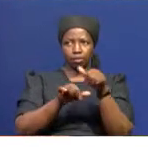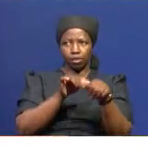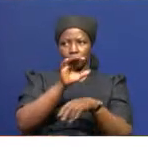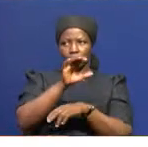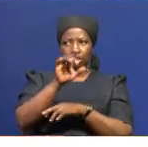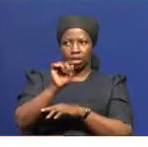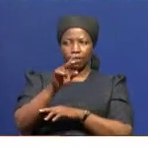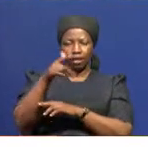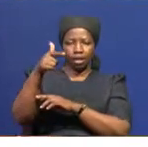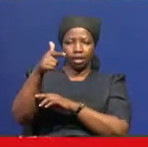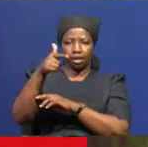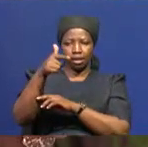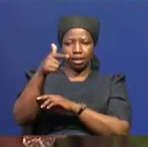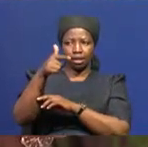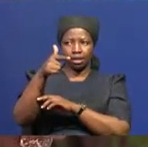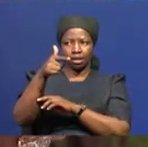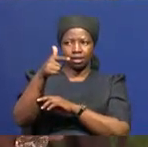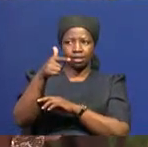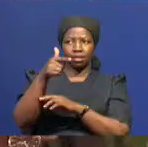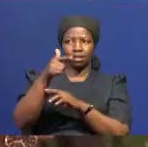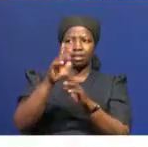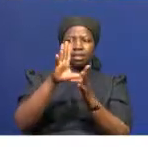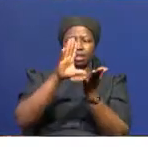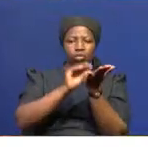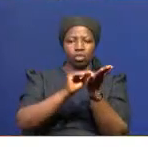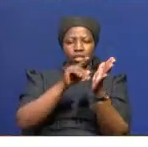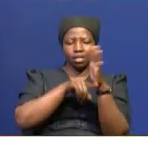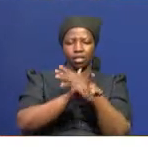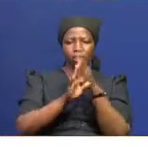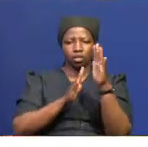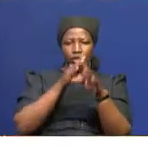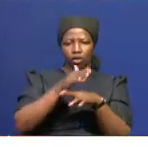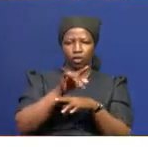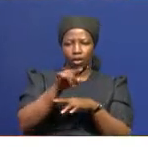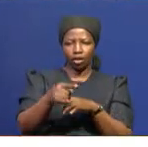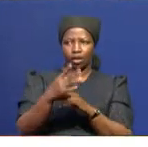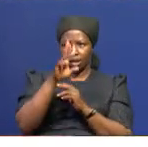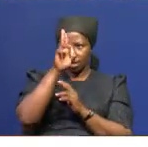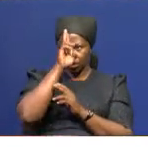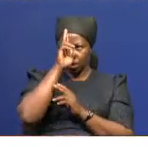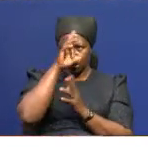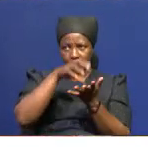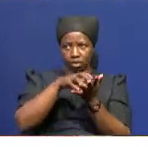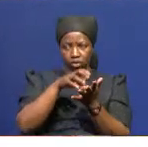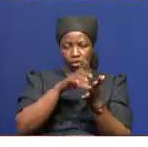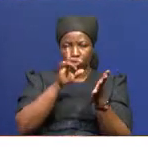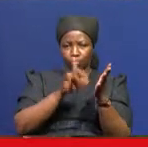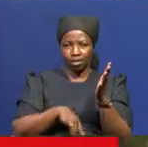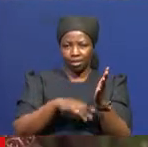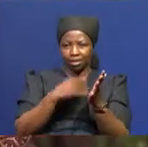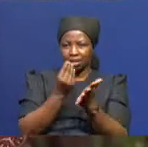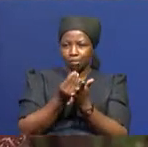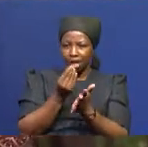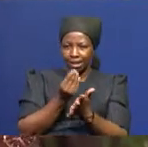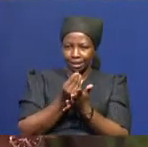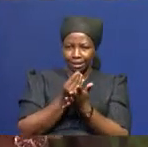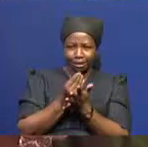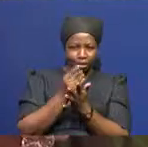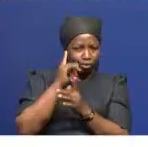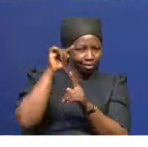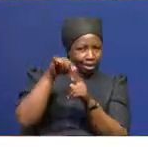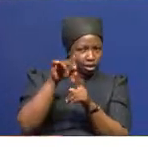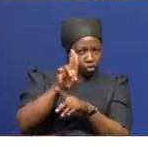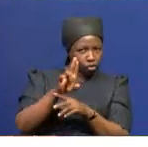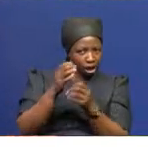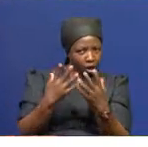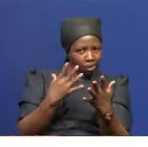installation to over 1,000 police stations across the country. What is the financial implication that we are looking at? And if we are talking